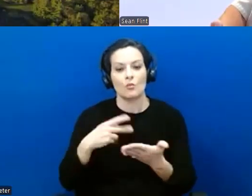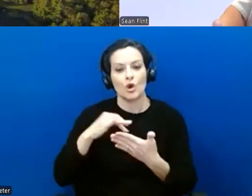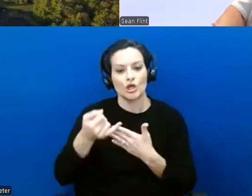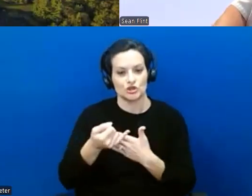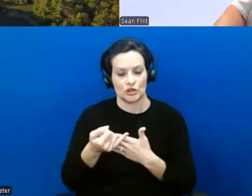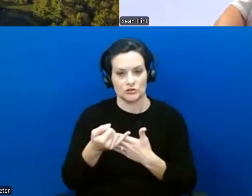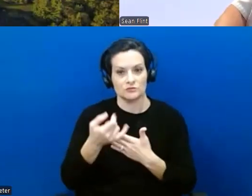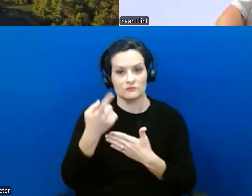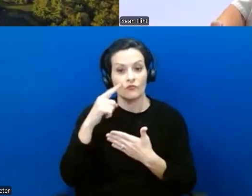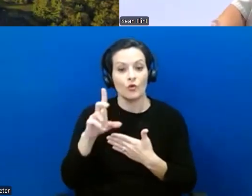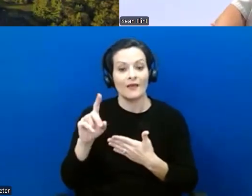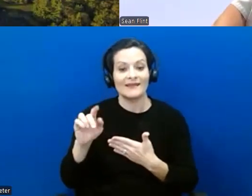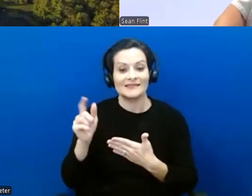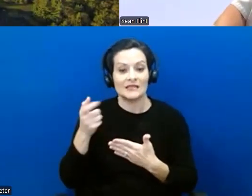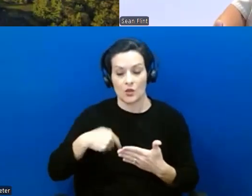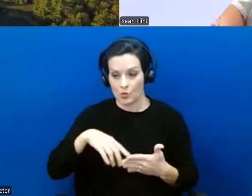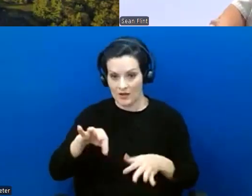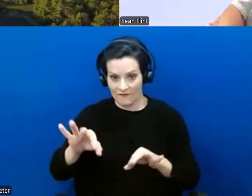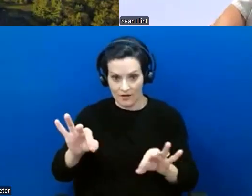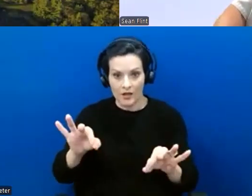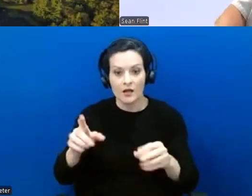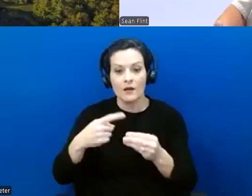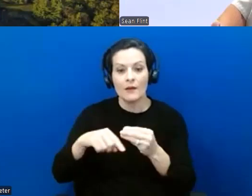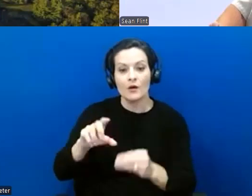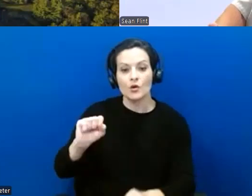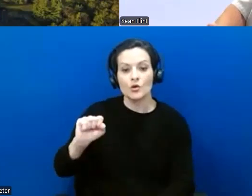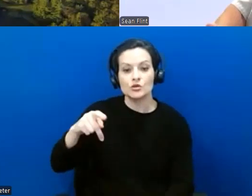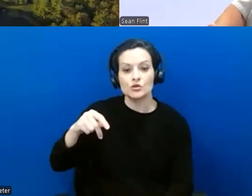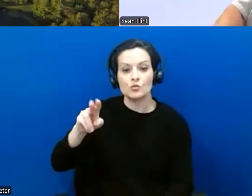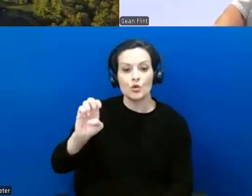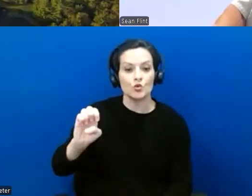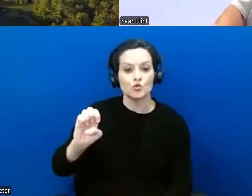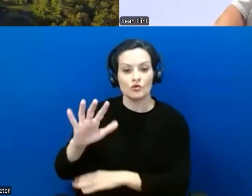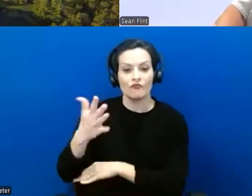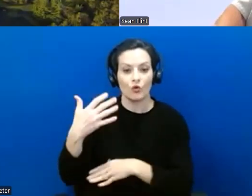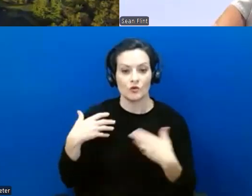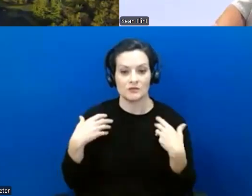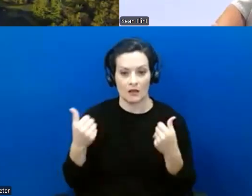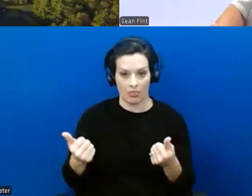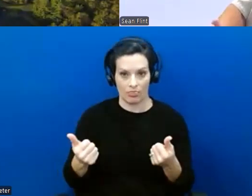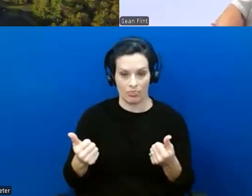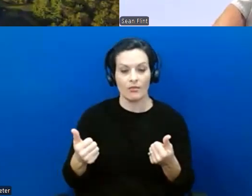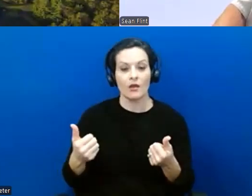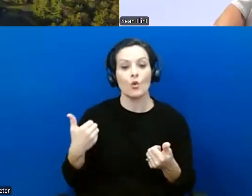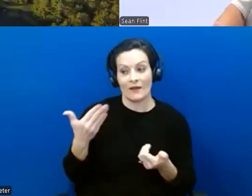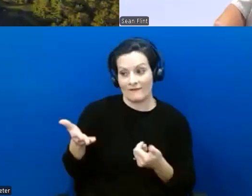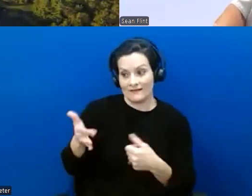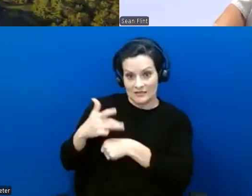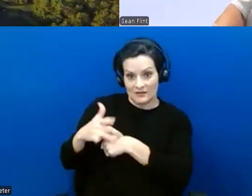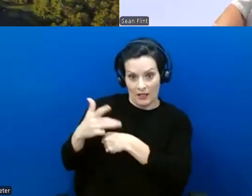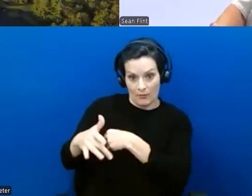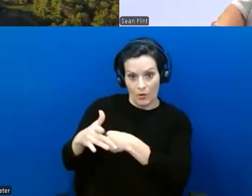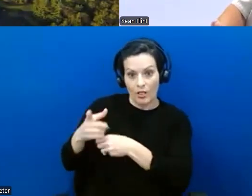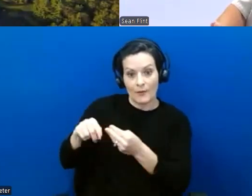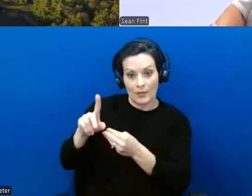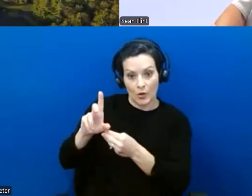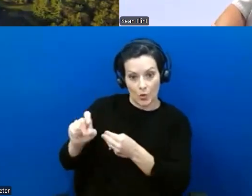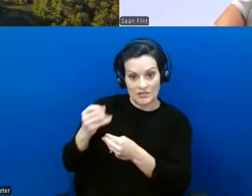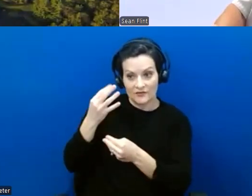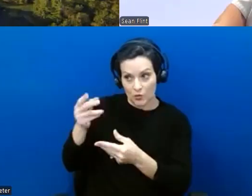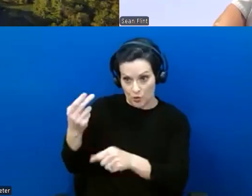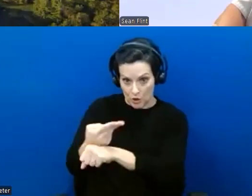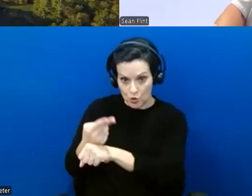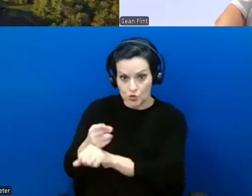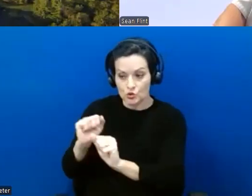together whatever data we can find just on spruce fir forest health, for example, just saying, hey, here are the data that are available on this question. And if you want to do something with it, start